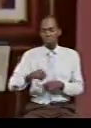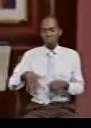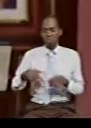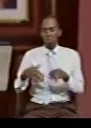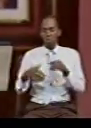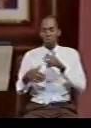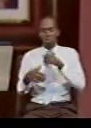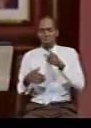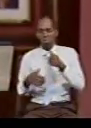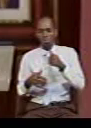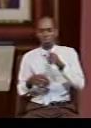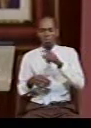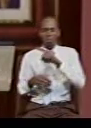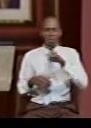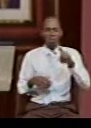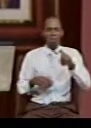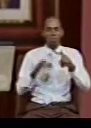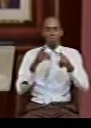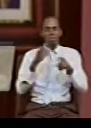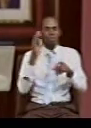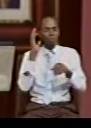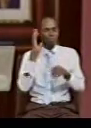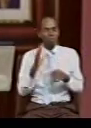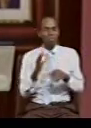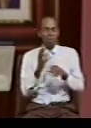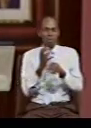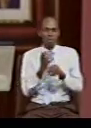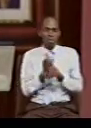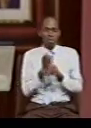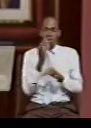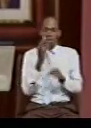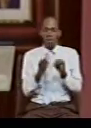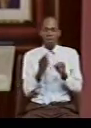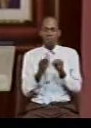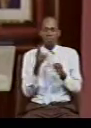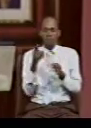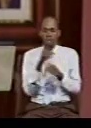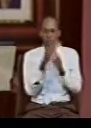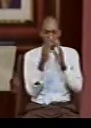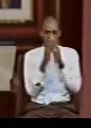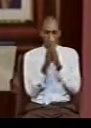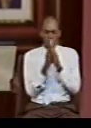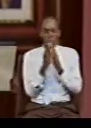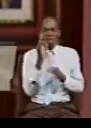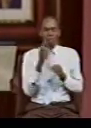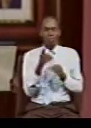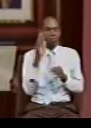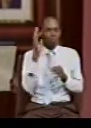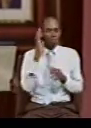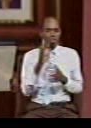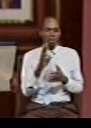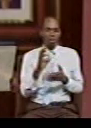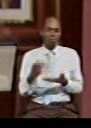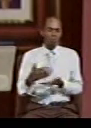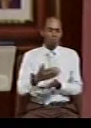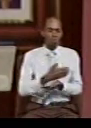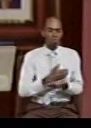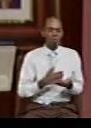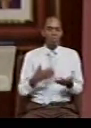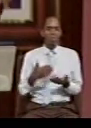reap on account of that 100. If you pray, you are going to reap on the account of that